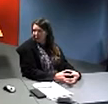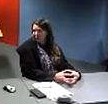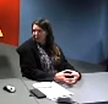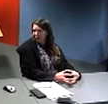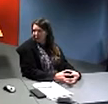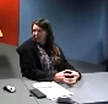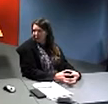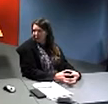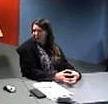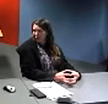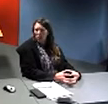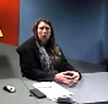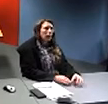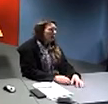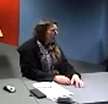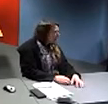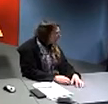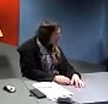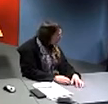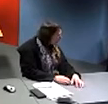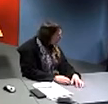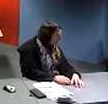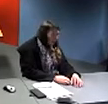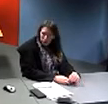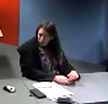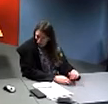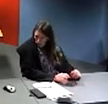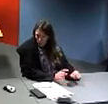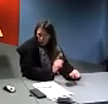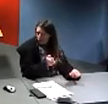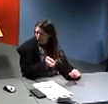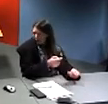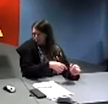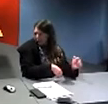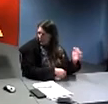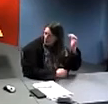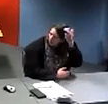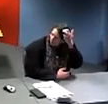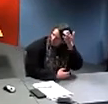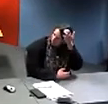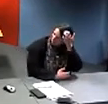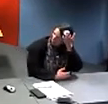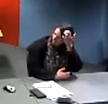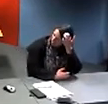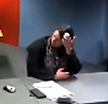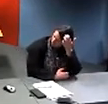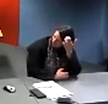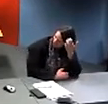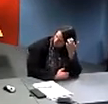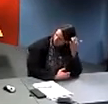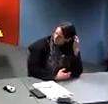refugee studies. But I would think what is happening in Europe and in most countries, maybe also in New Zealand, is that